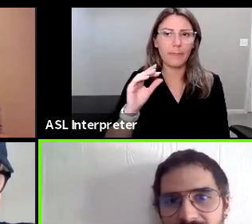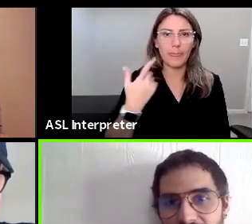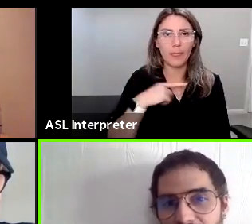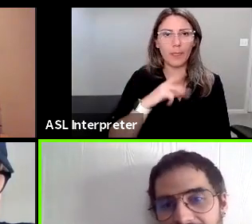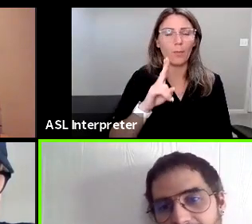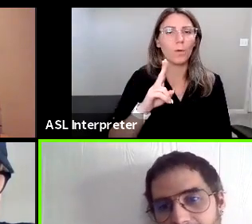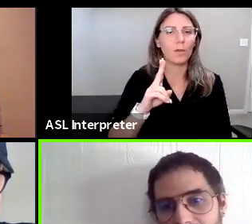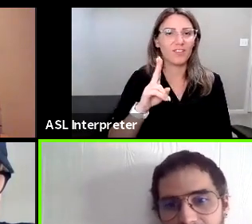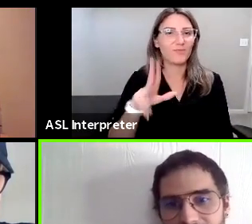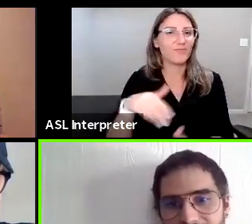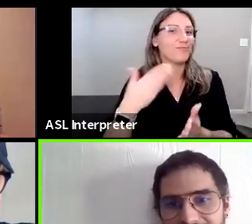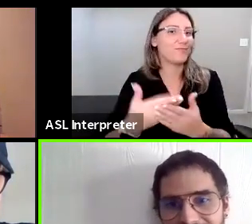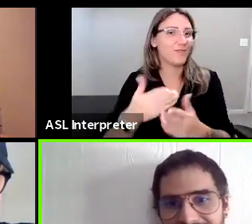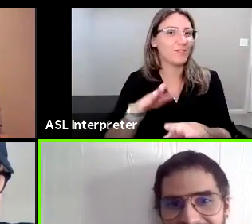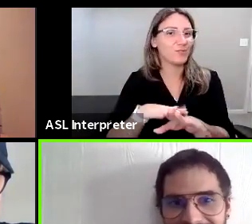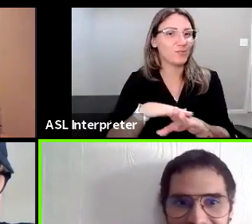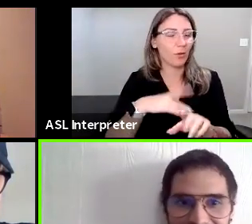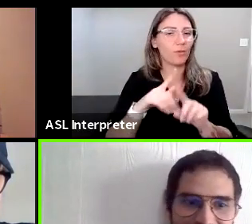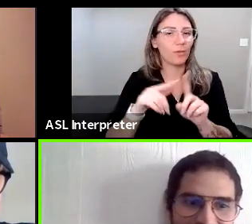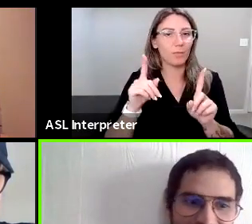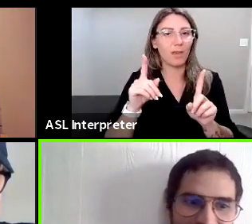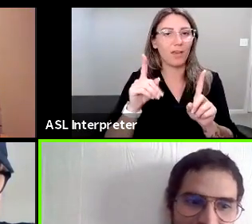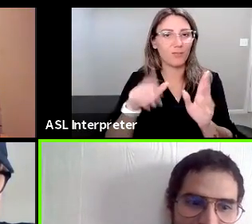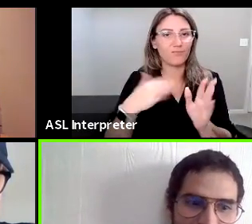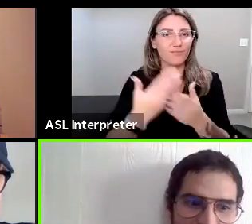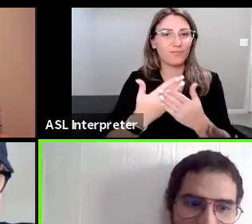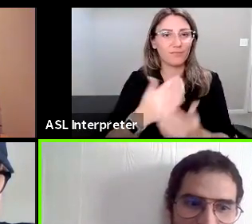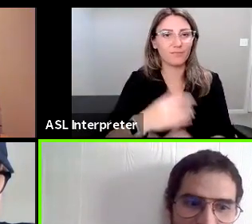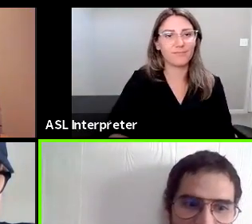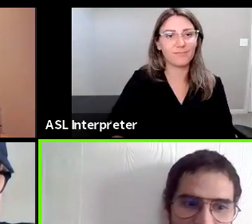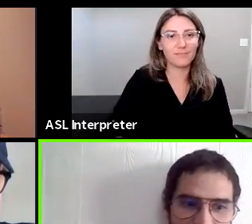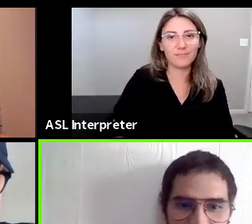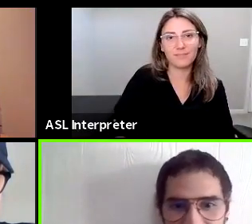there slowly, but getting there.